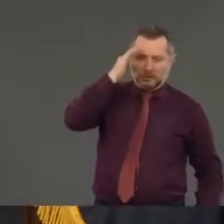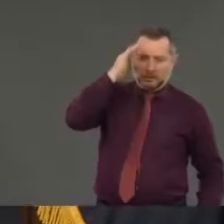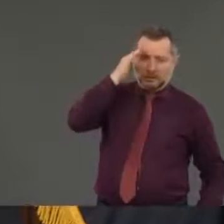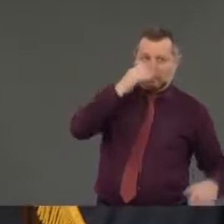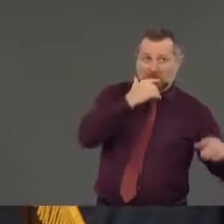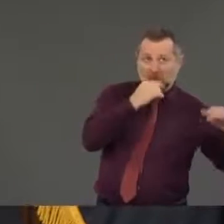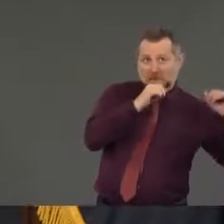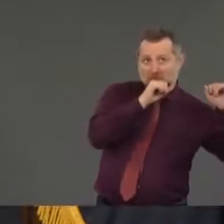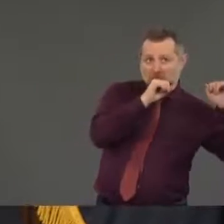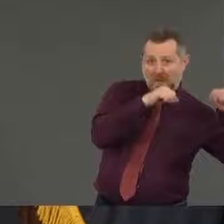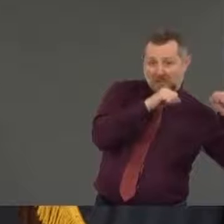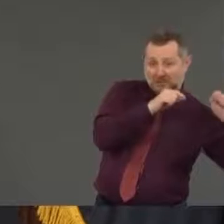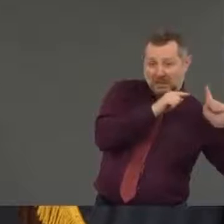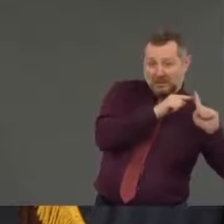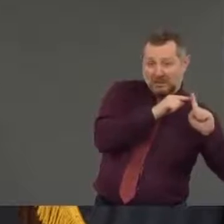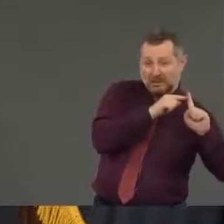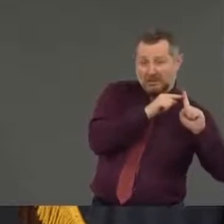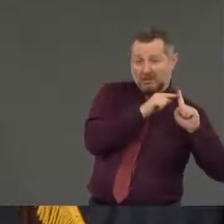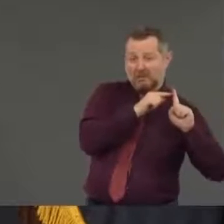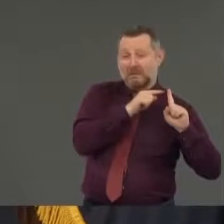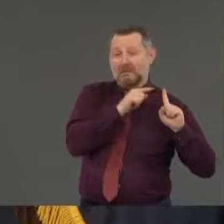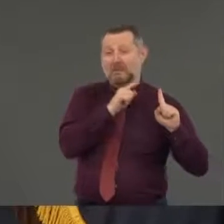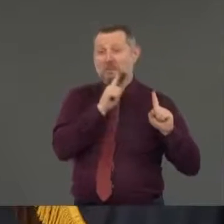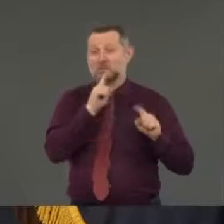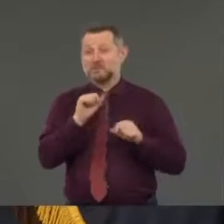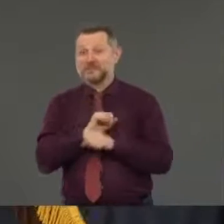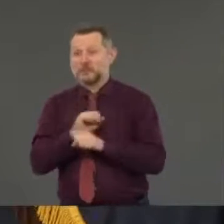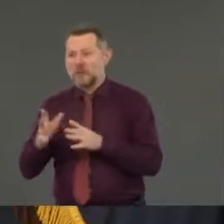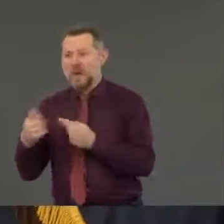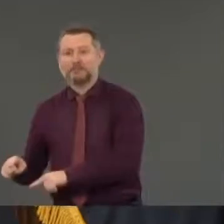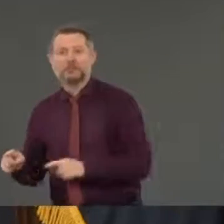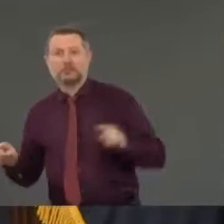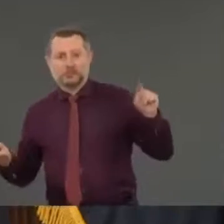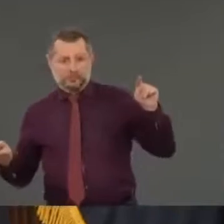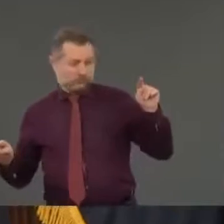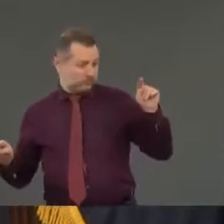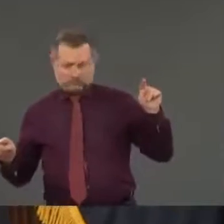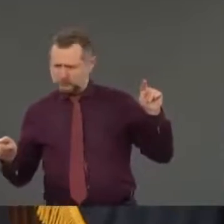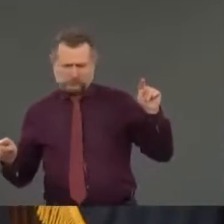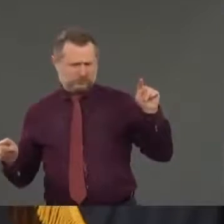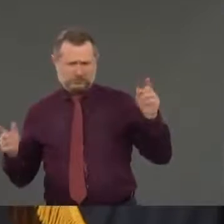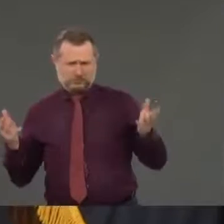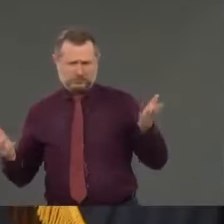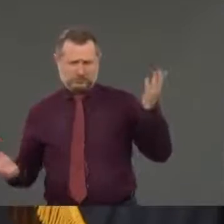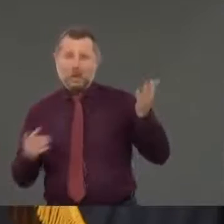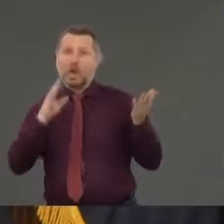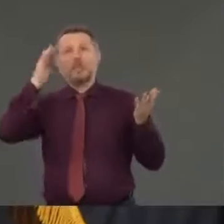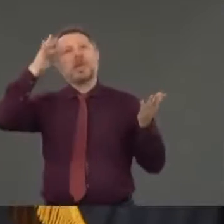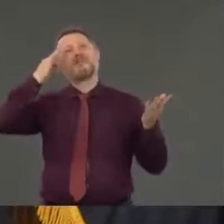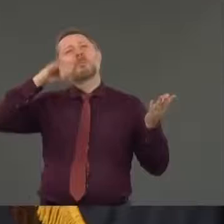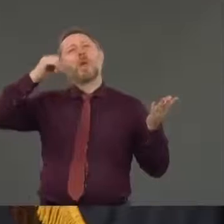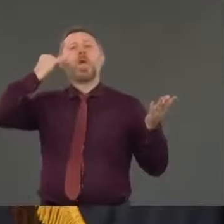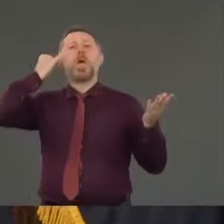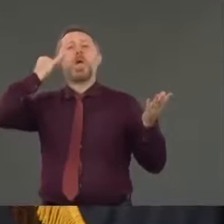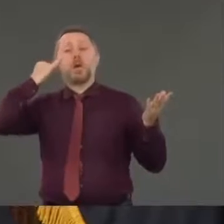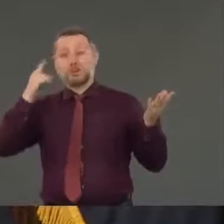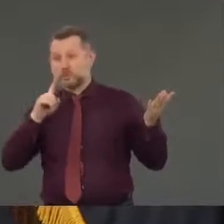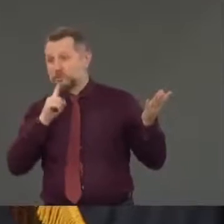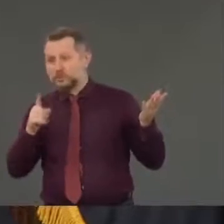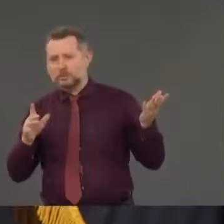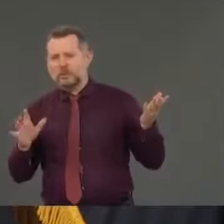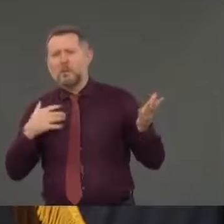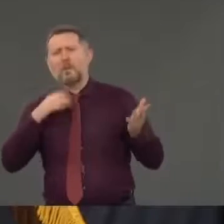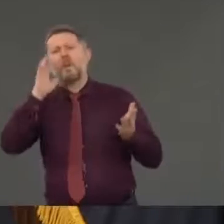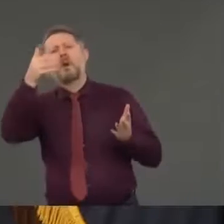and what can actually happen in reality. Well, we'll have the rules and we'll enforce the rules. Yeah,